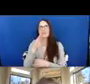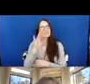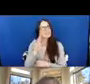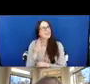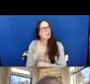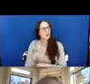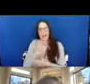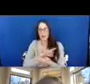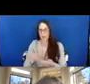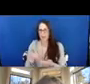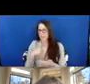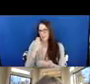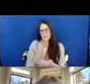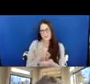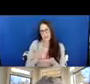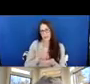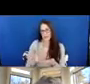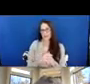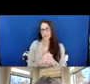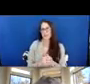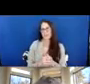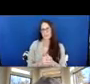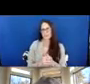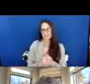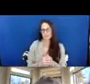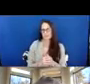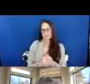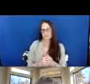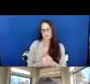I stopped counting the, um,